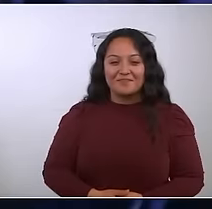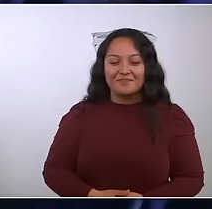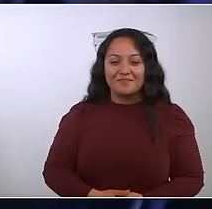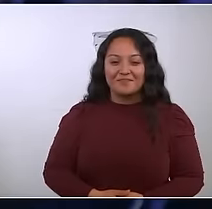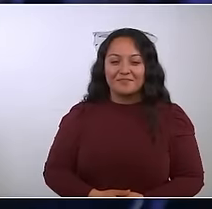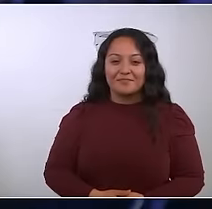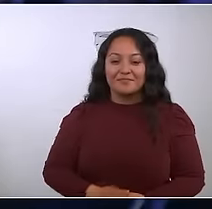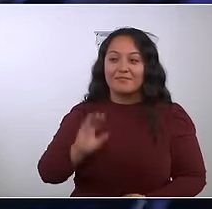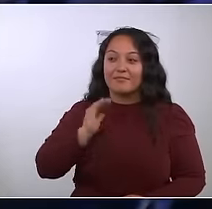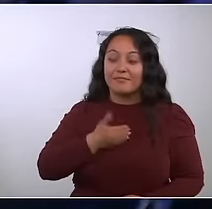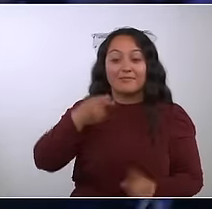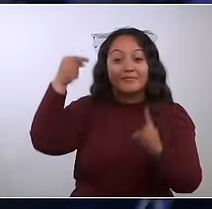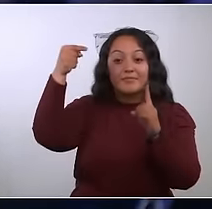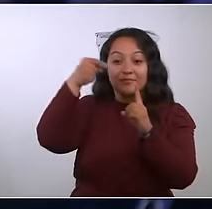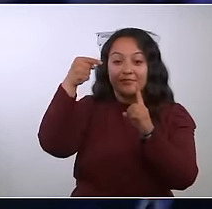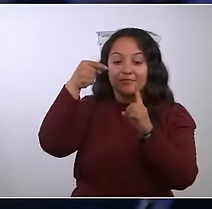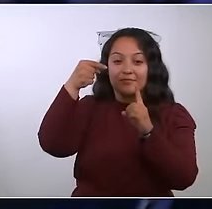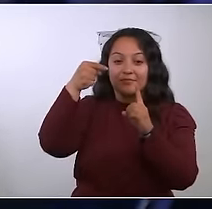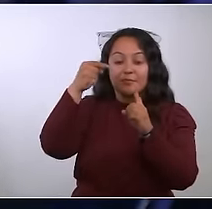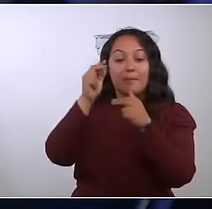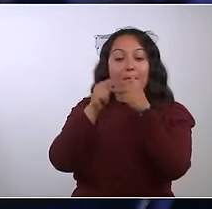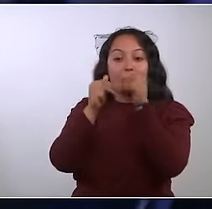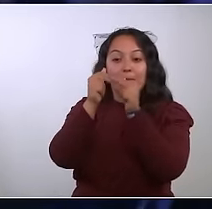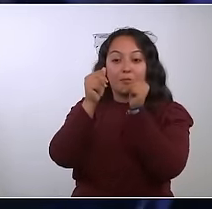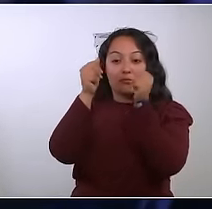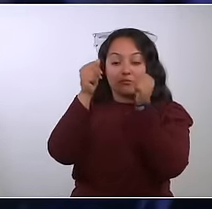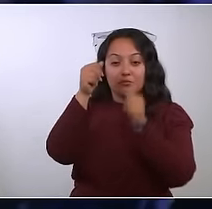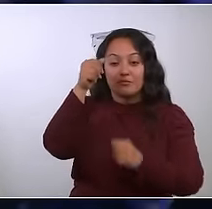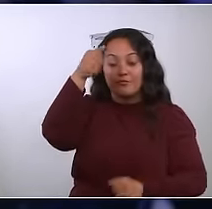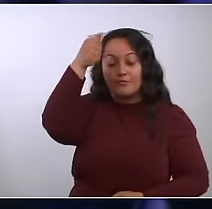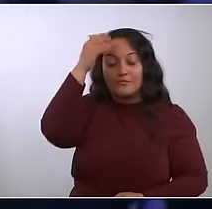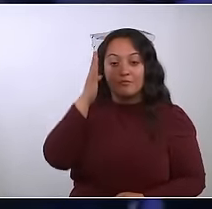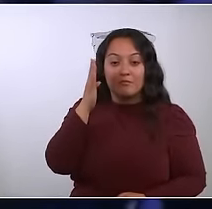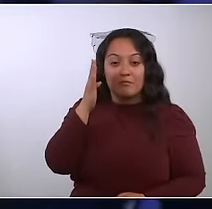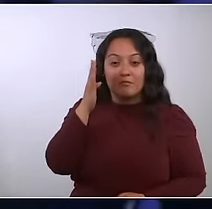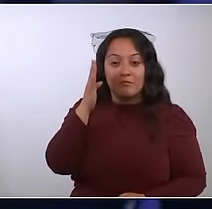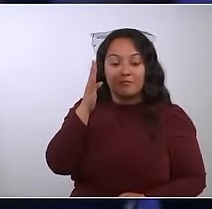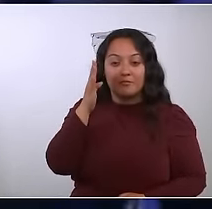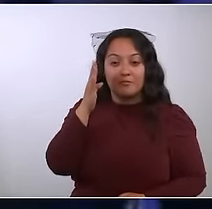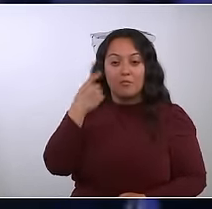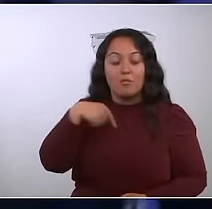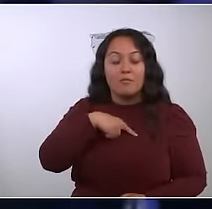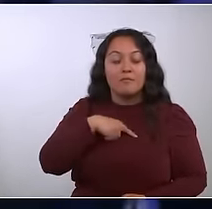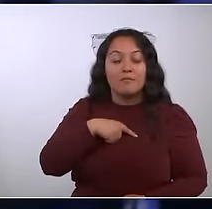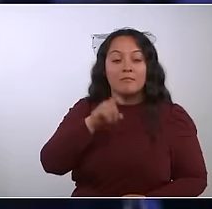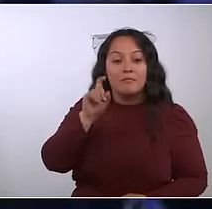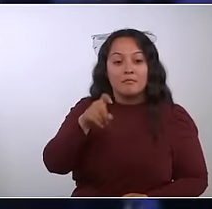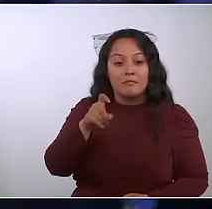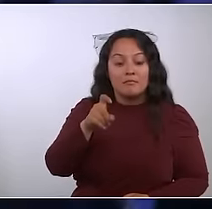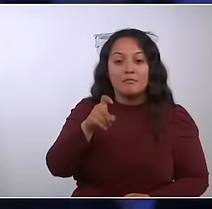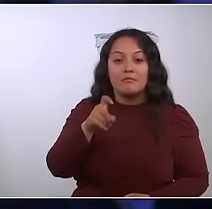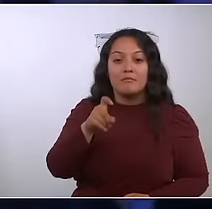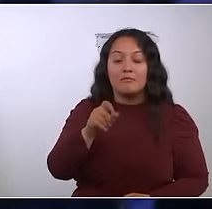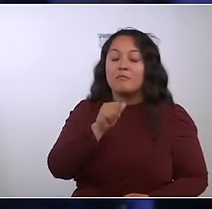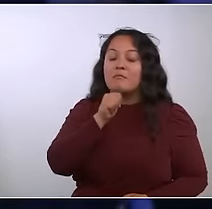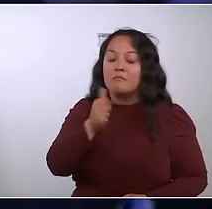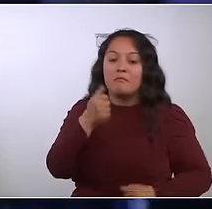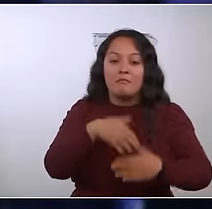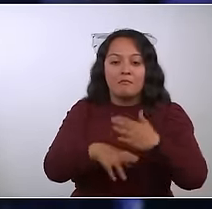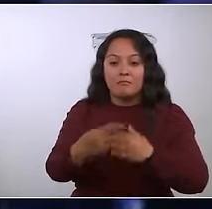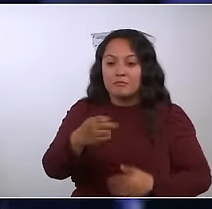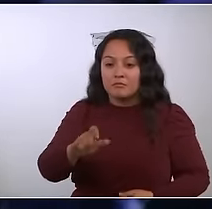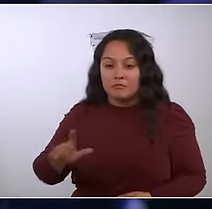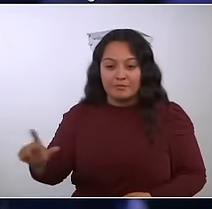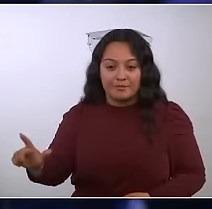Our mandate, nuestro mandato, as builders from God is to snatch you from the pit of hell. Como construidores es sacarte